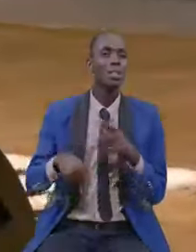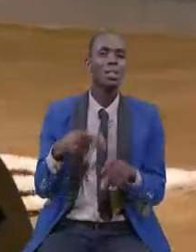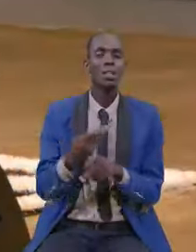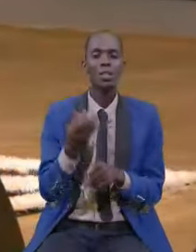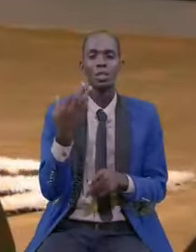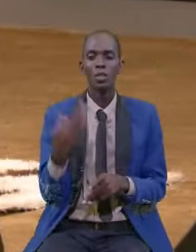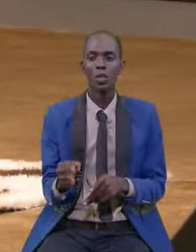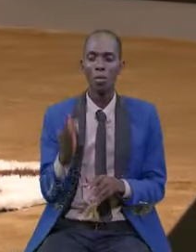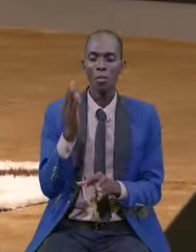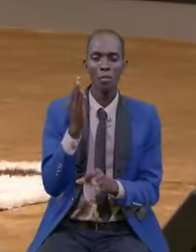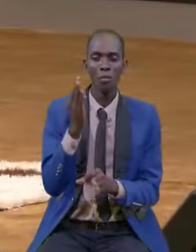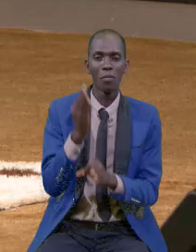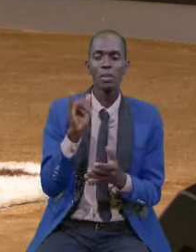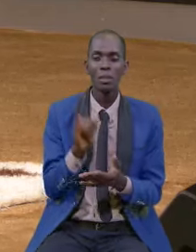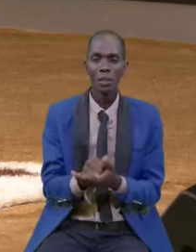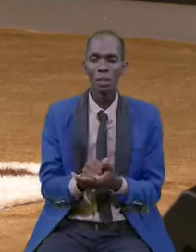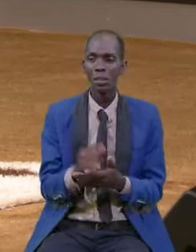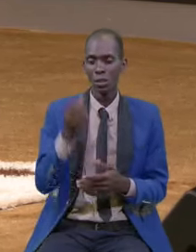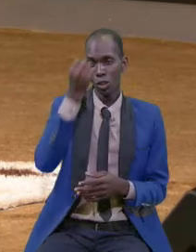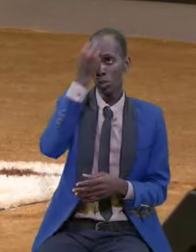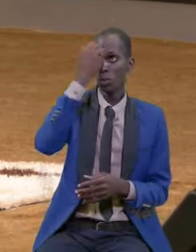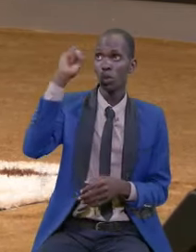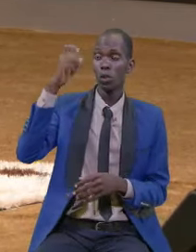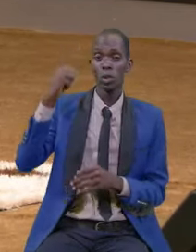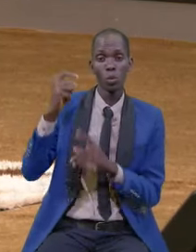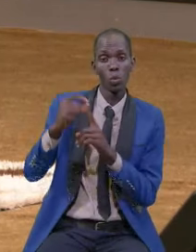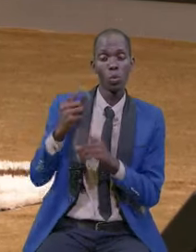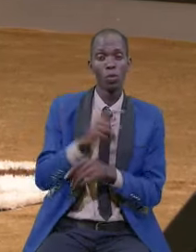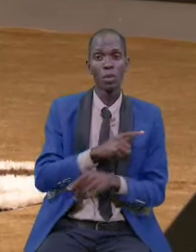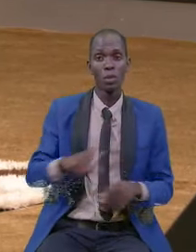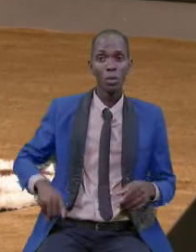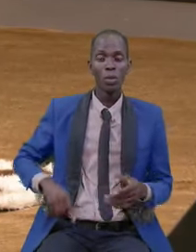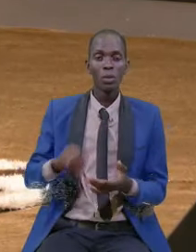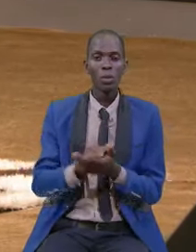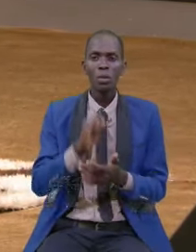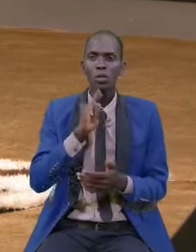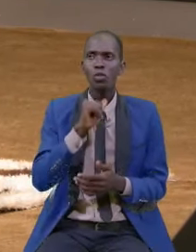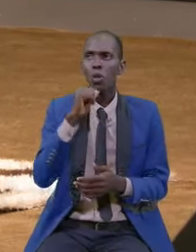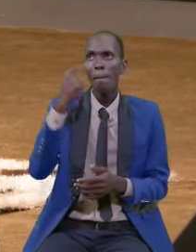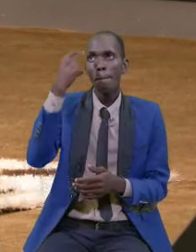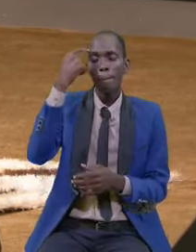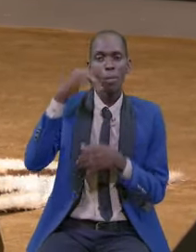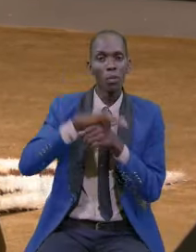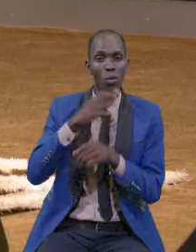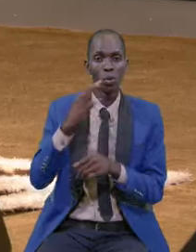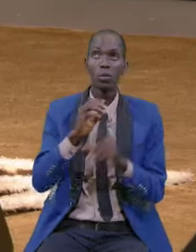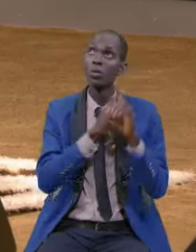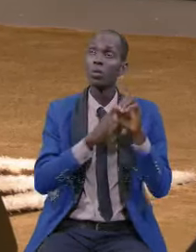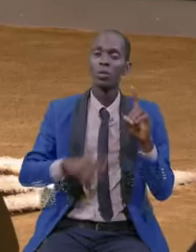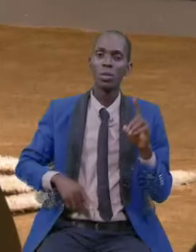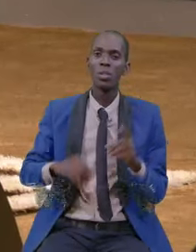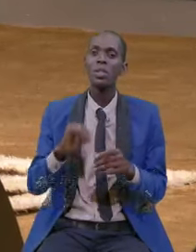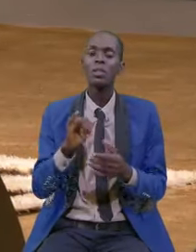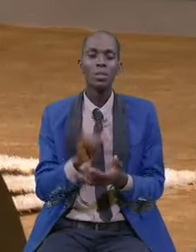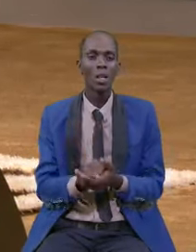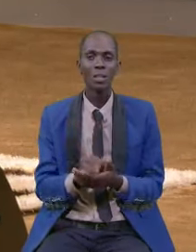that disobeys the word of the Lord, that is not conscious of God in his action, that's dead